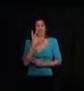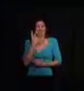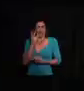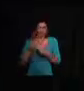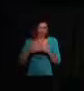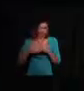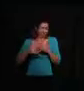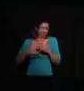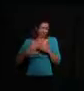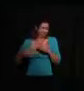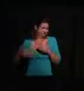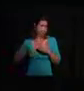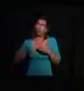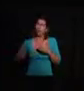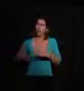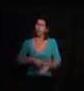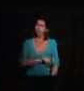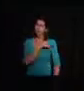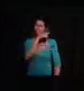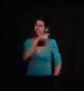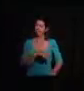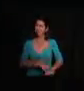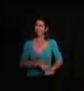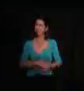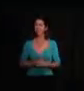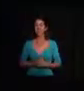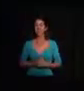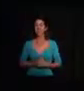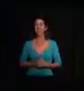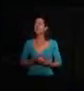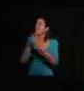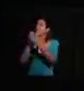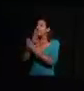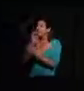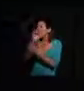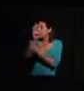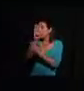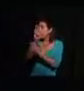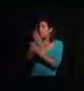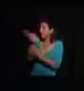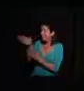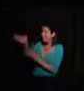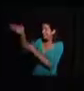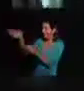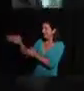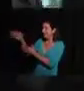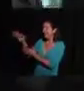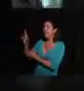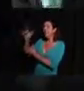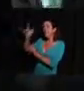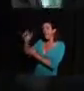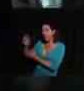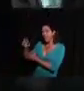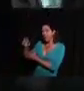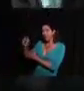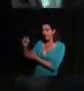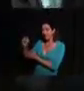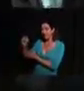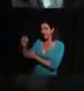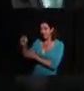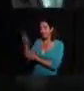much longer than that. Thank you, Bob. Excellent. And Lynn, you have a very interesting story. We're going to hear more about that